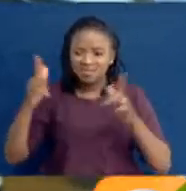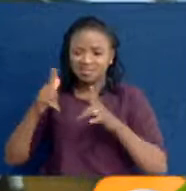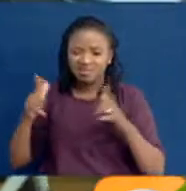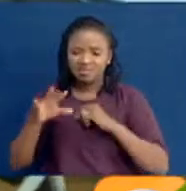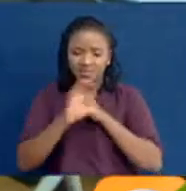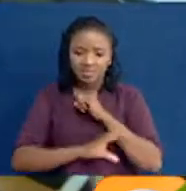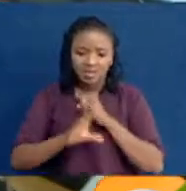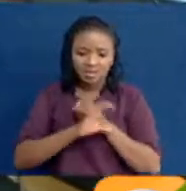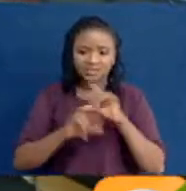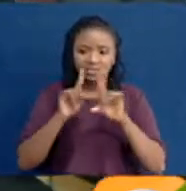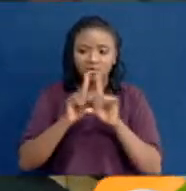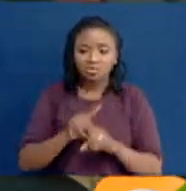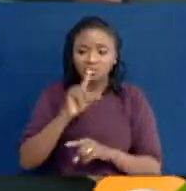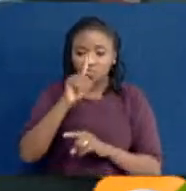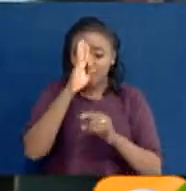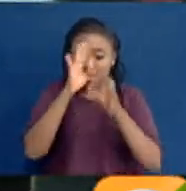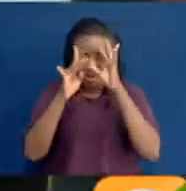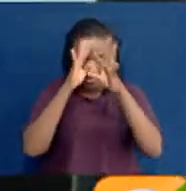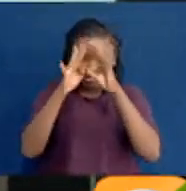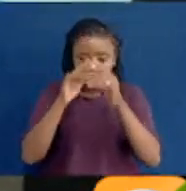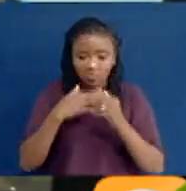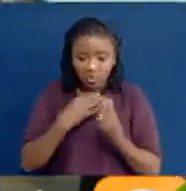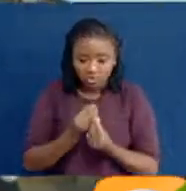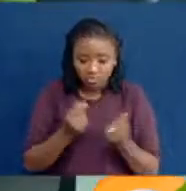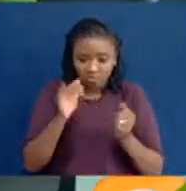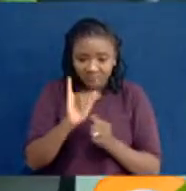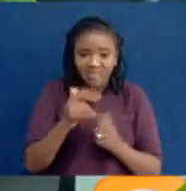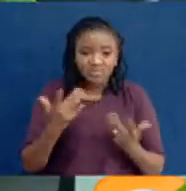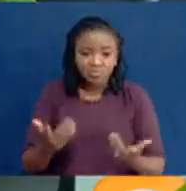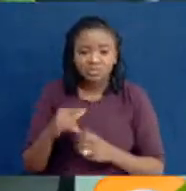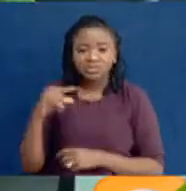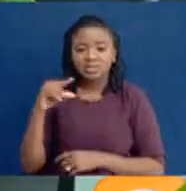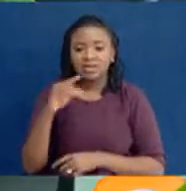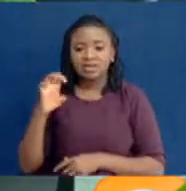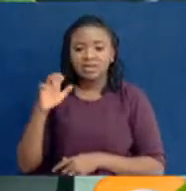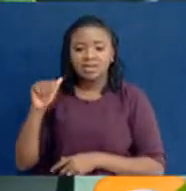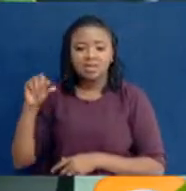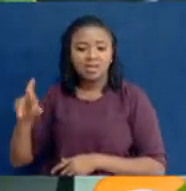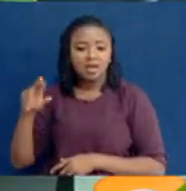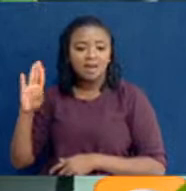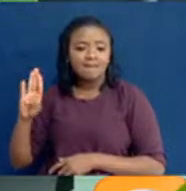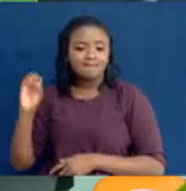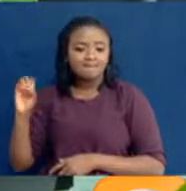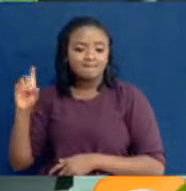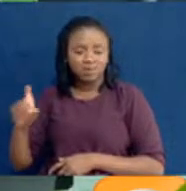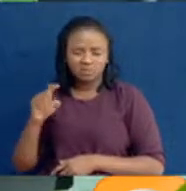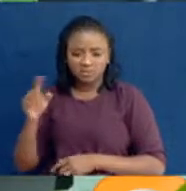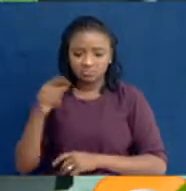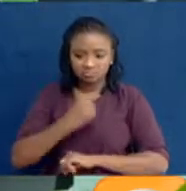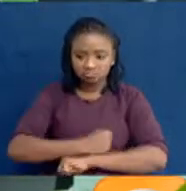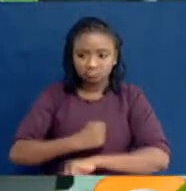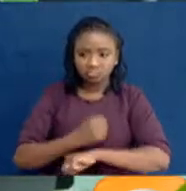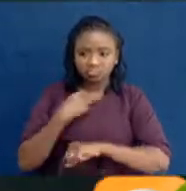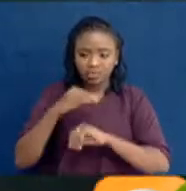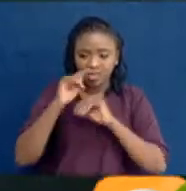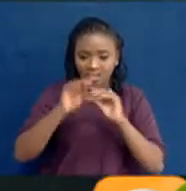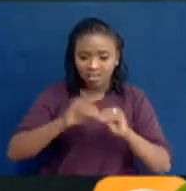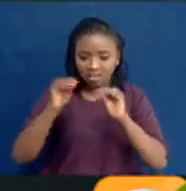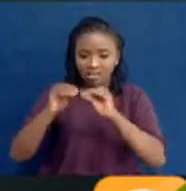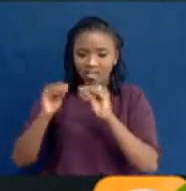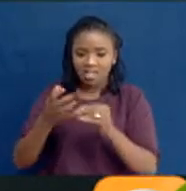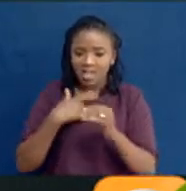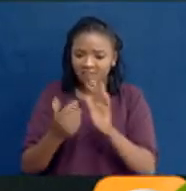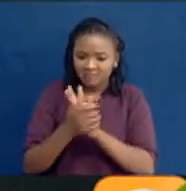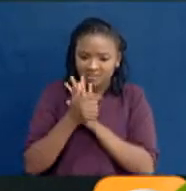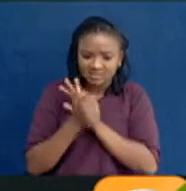flagship initiatives aiming to address these is the Gearbox Academy, a training institution that focuses on imparting relevant hands-on skills by